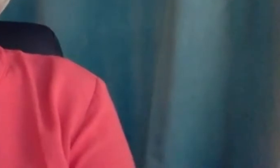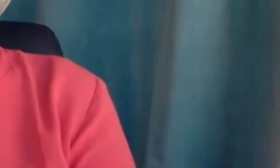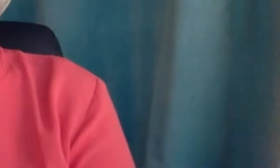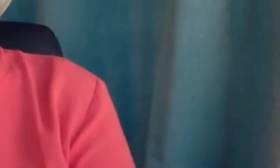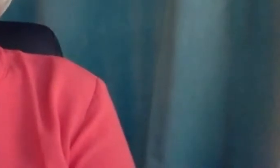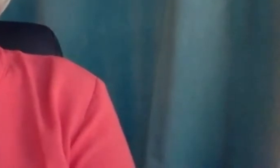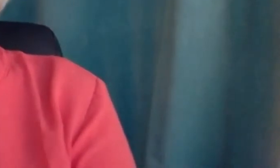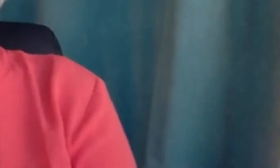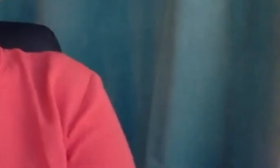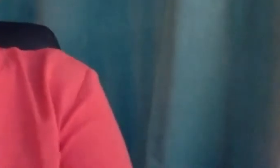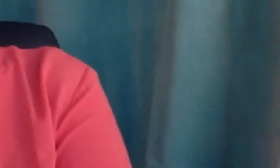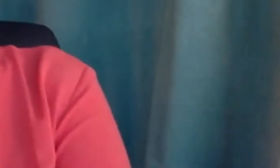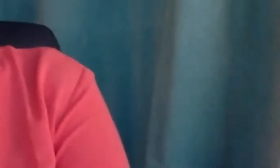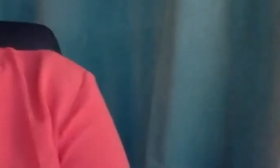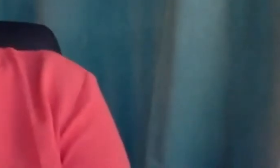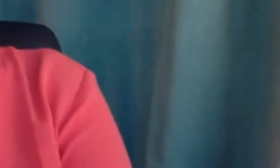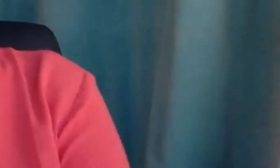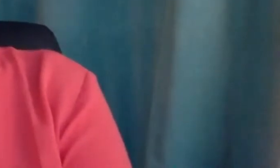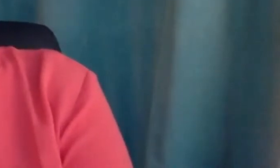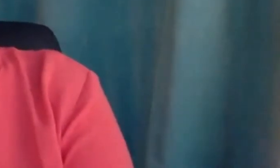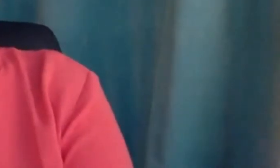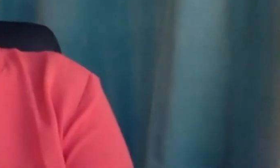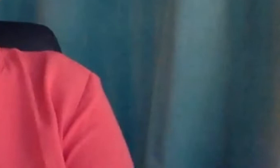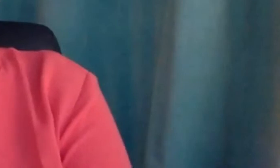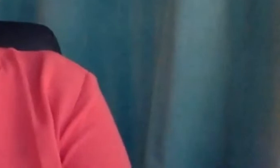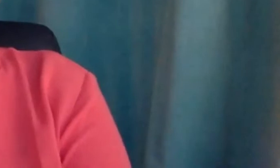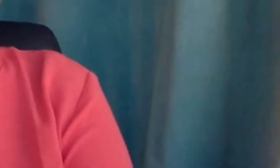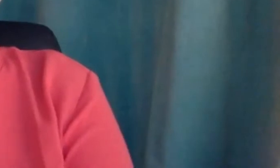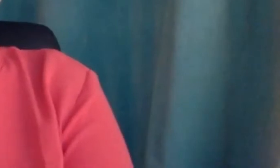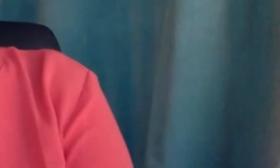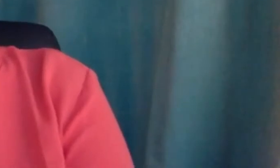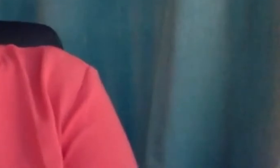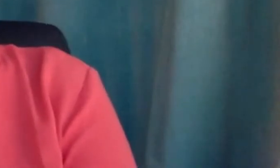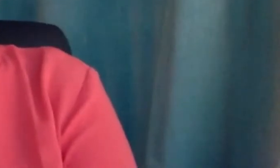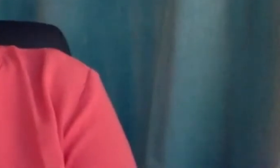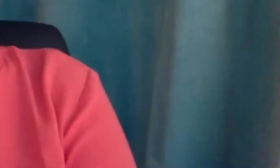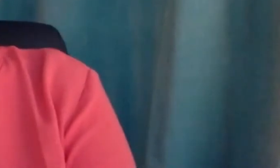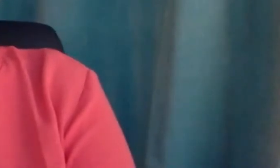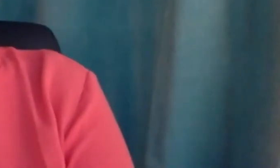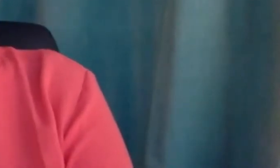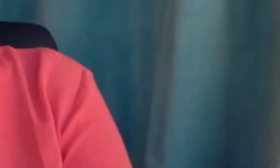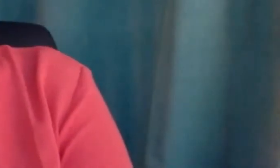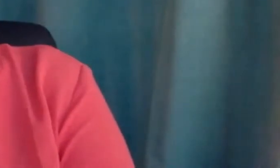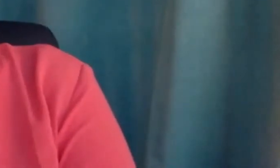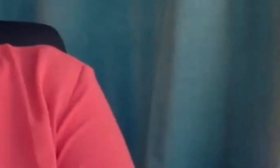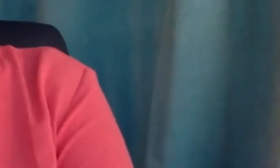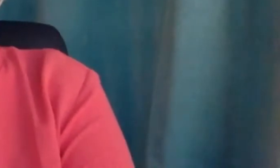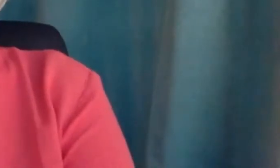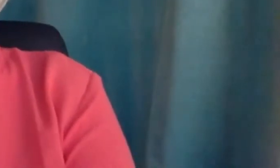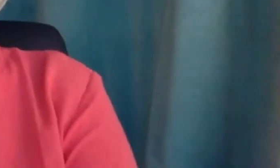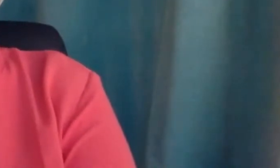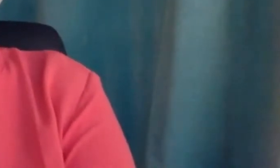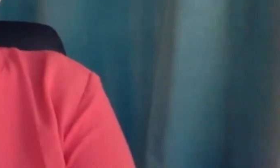sons can receive, what's best for them, and how to navigate through the system. During that journey, I've become extremely passionate